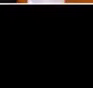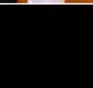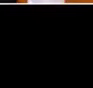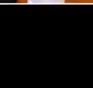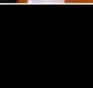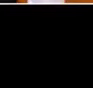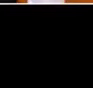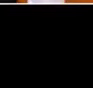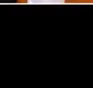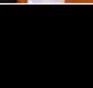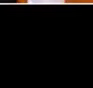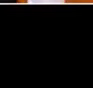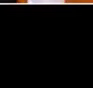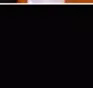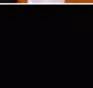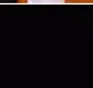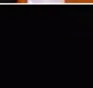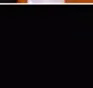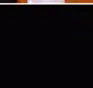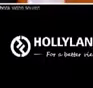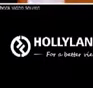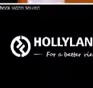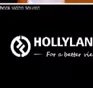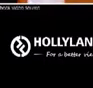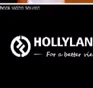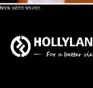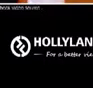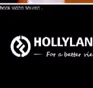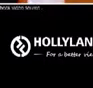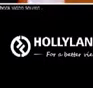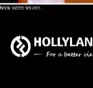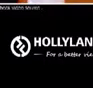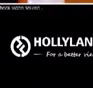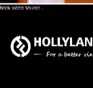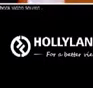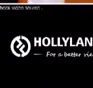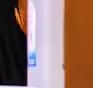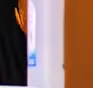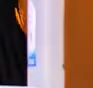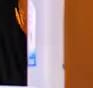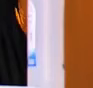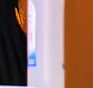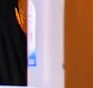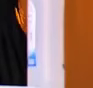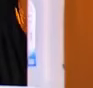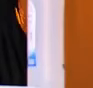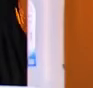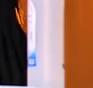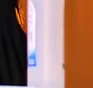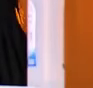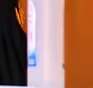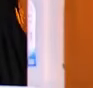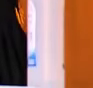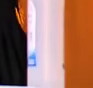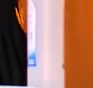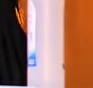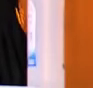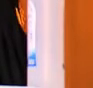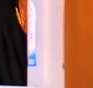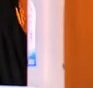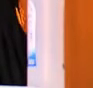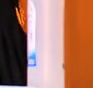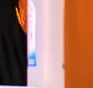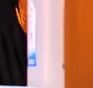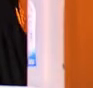verify that the initiative is supported by at least 1 million registered voters